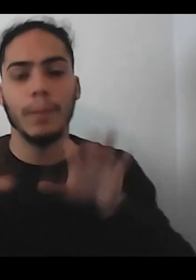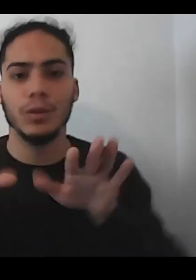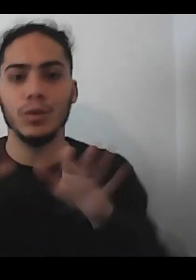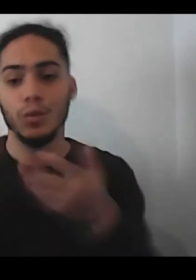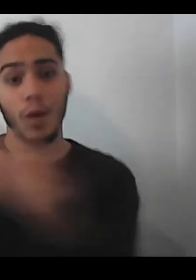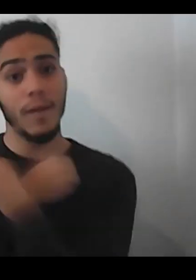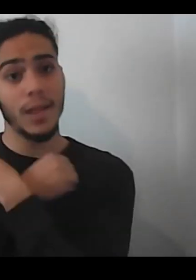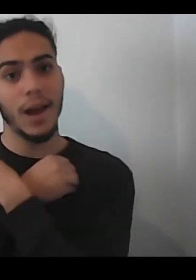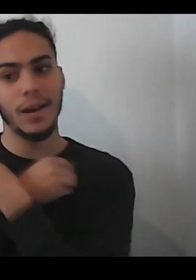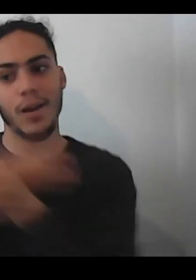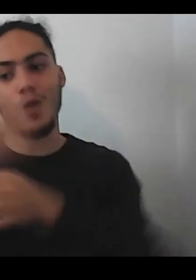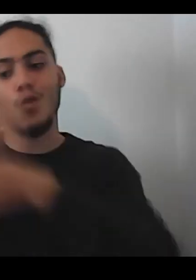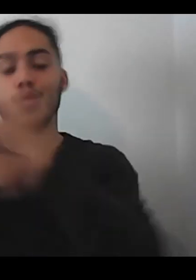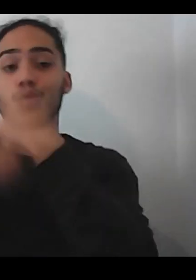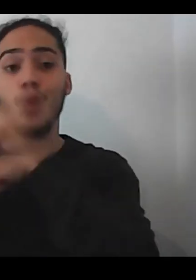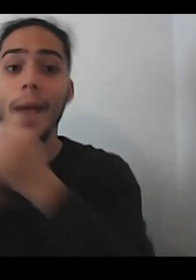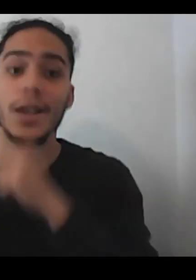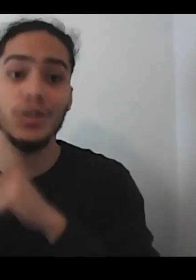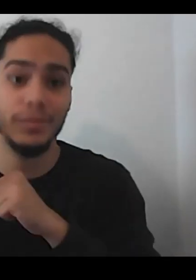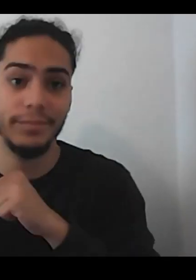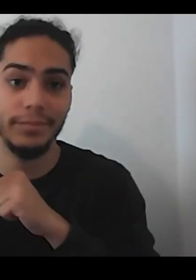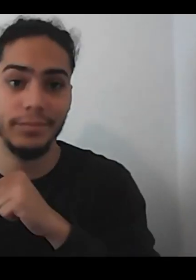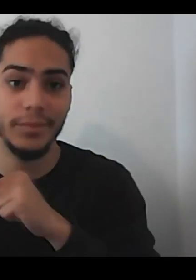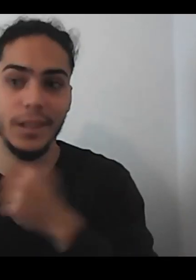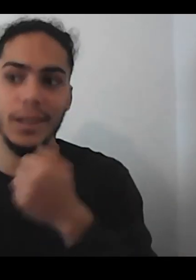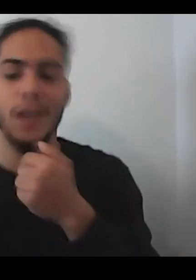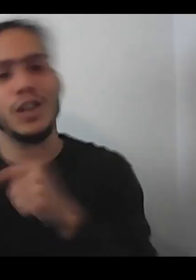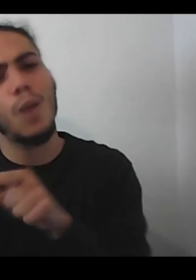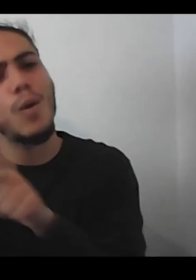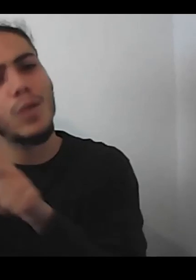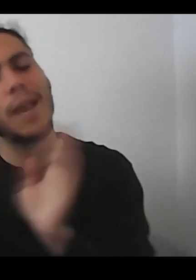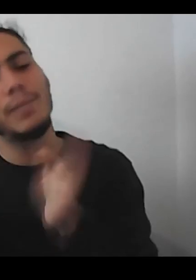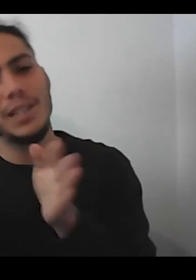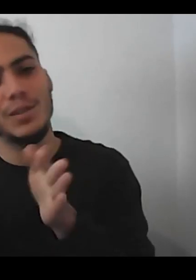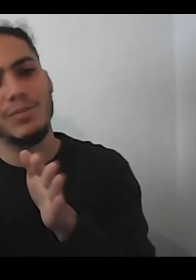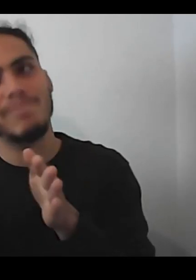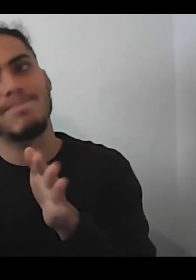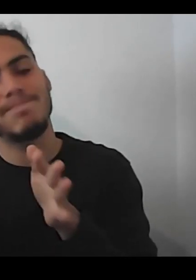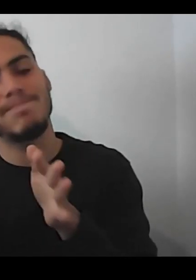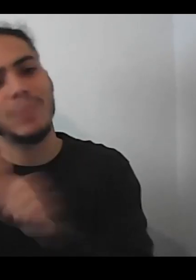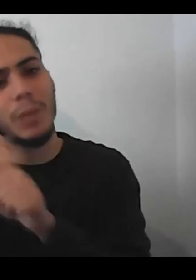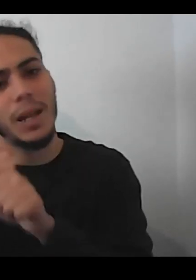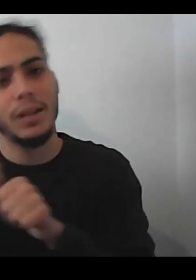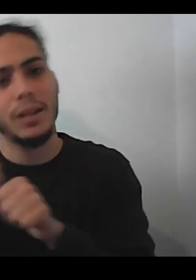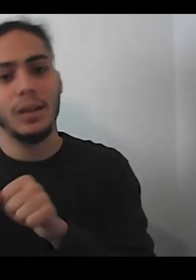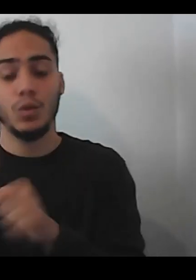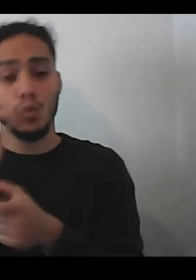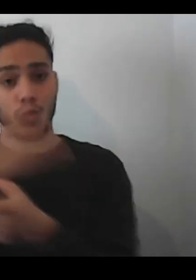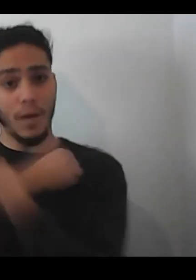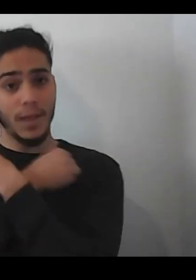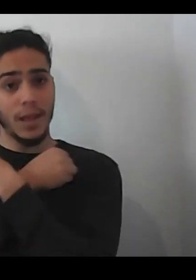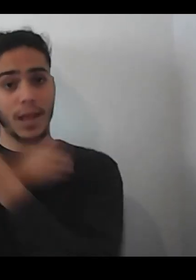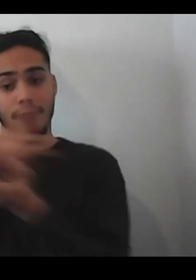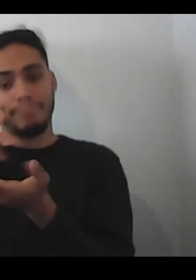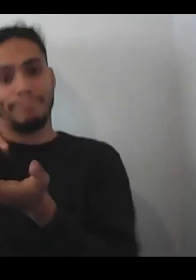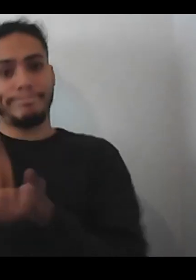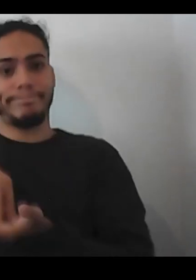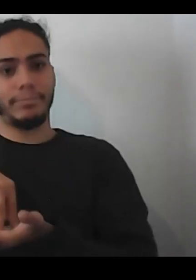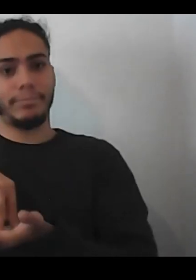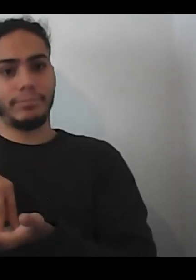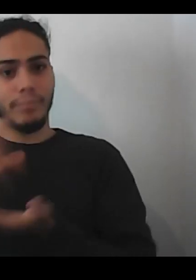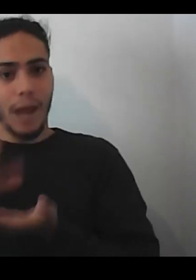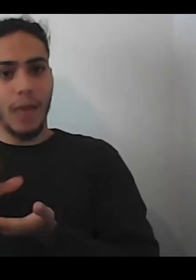have not worked out yet. The avatar is static, in a static position, and signing sign after